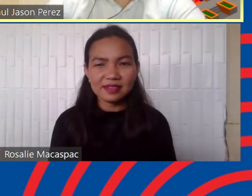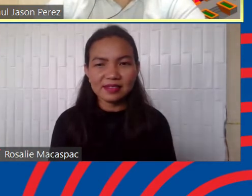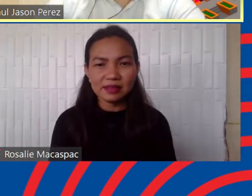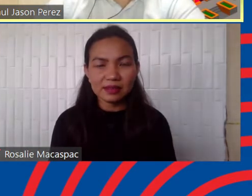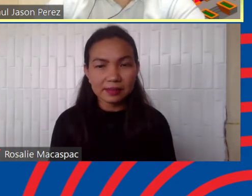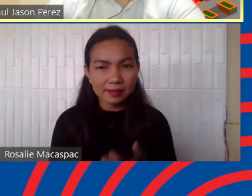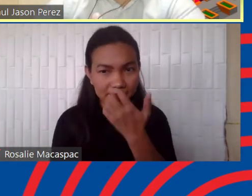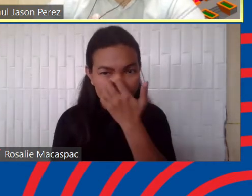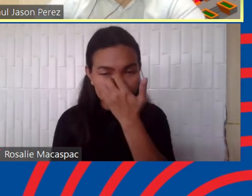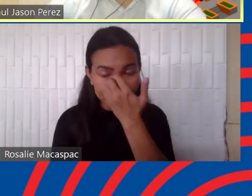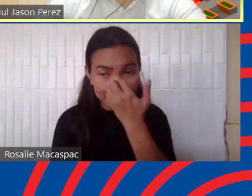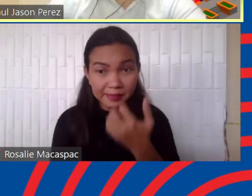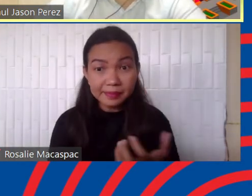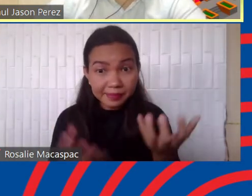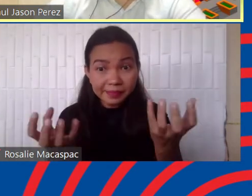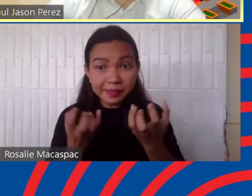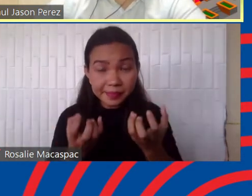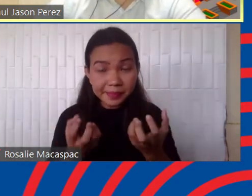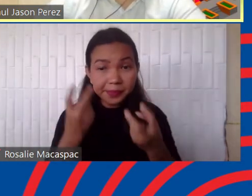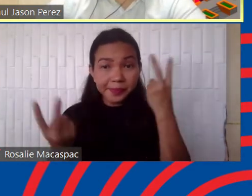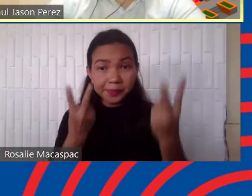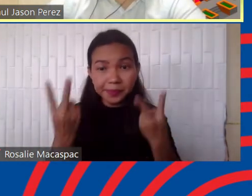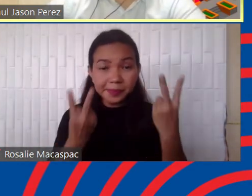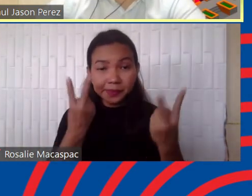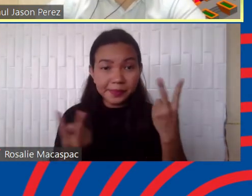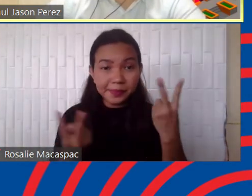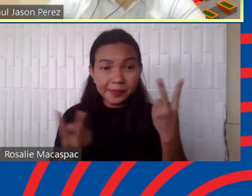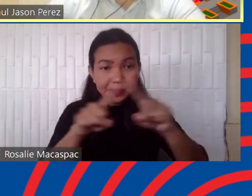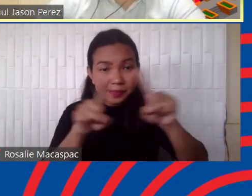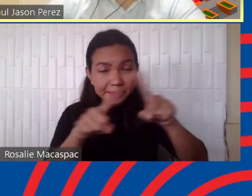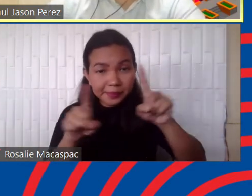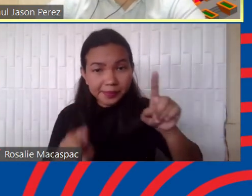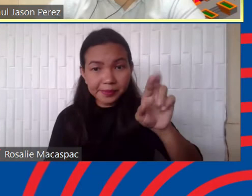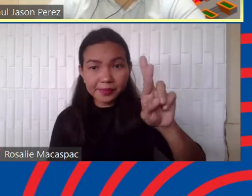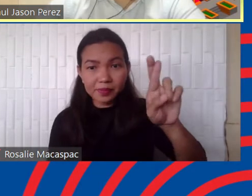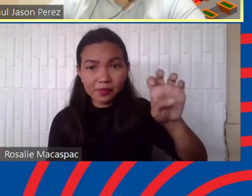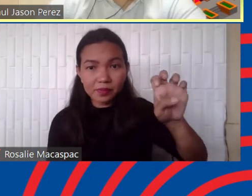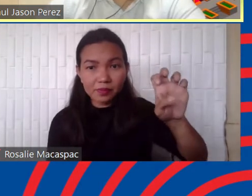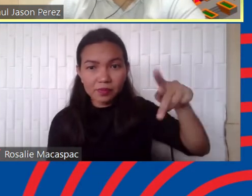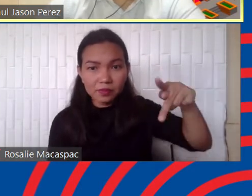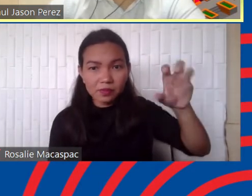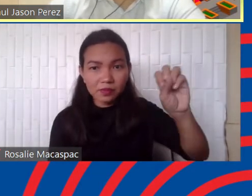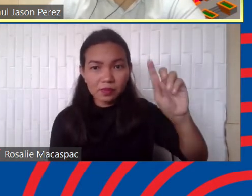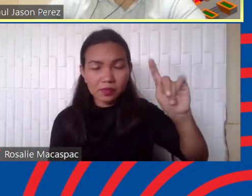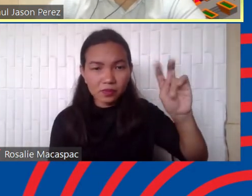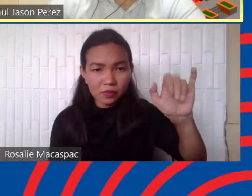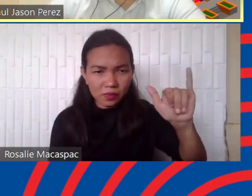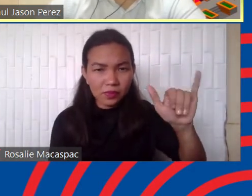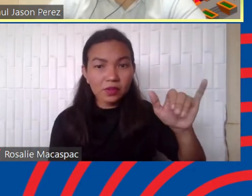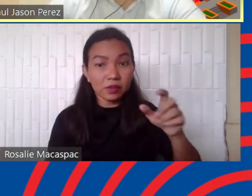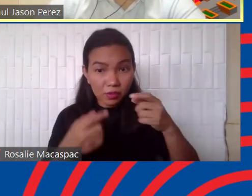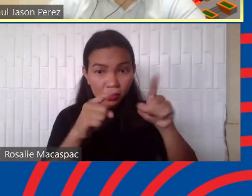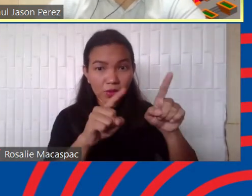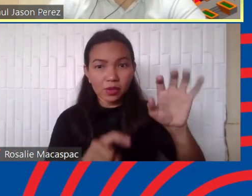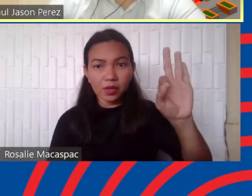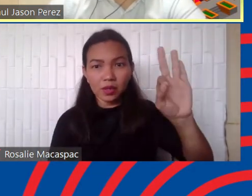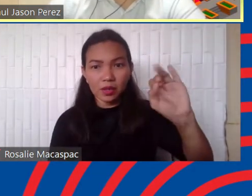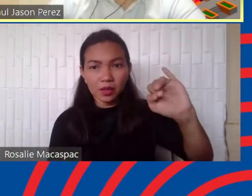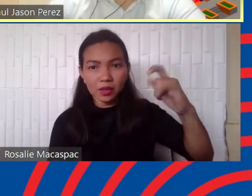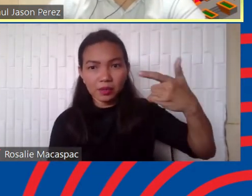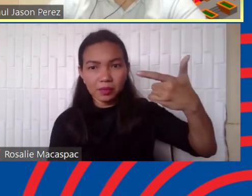so I want you to visit those different repositories. No, you can go to figshare.com, or you can go